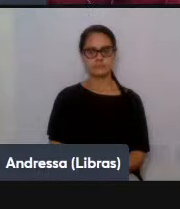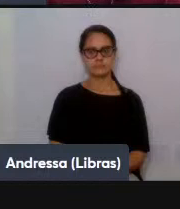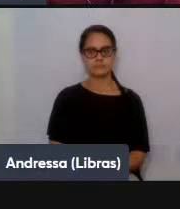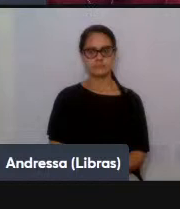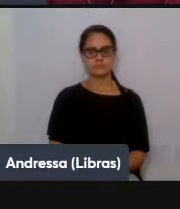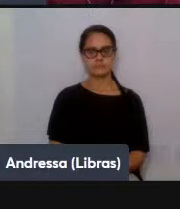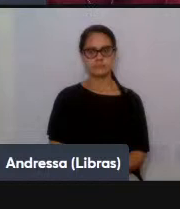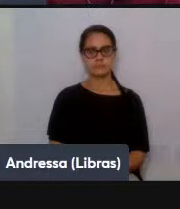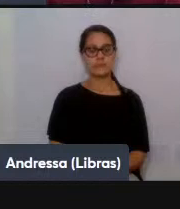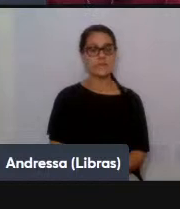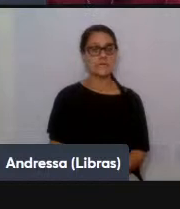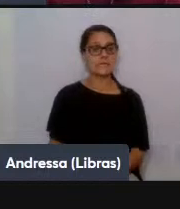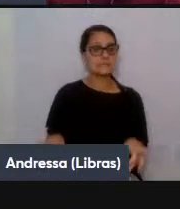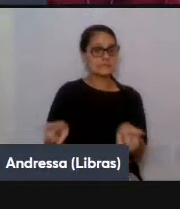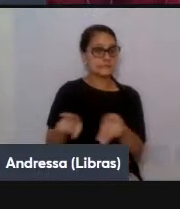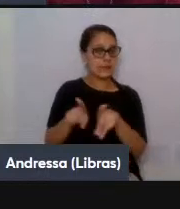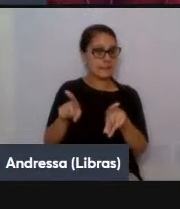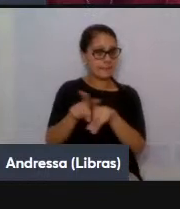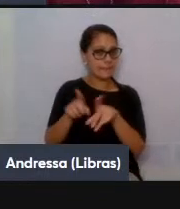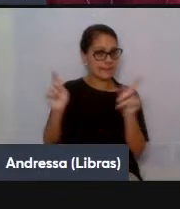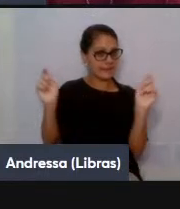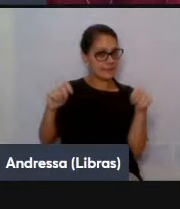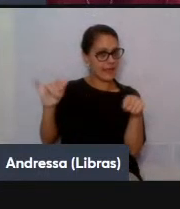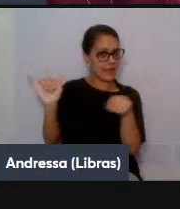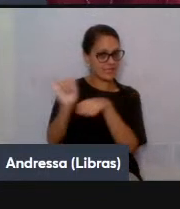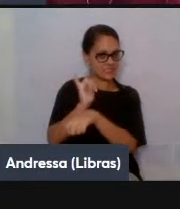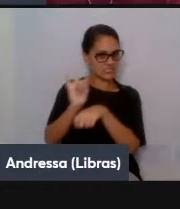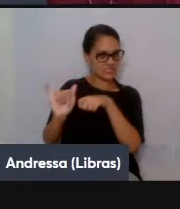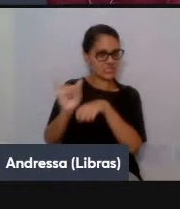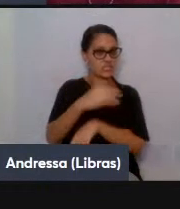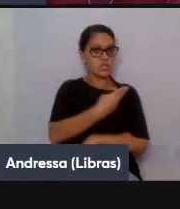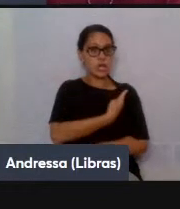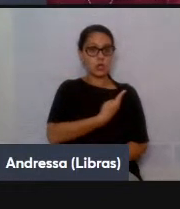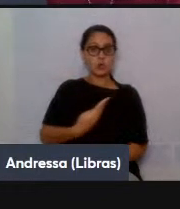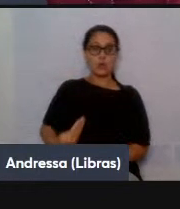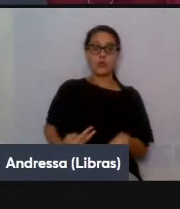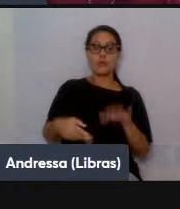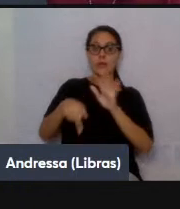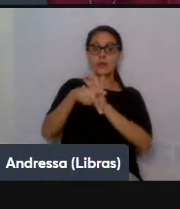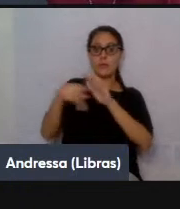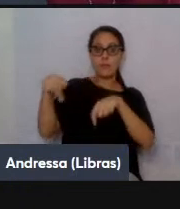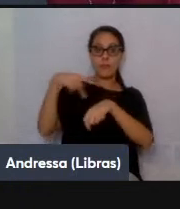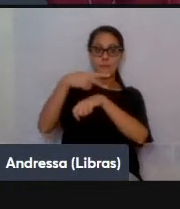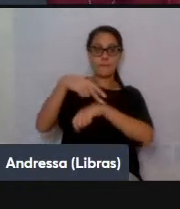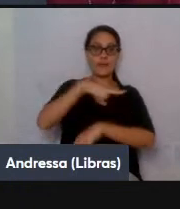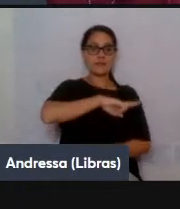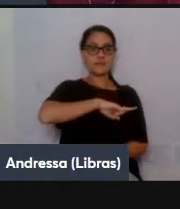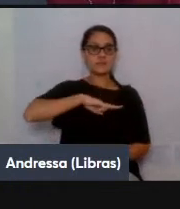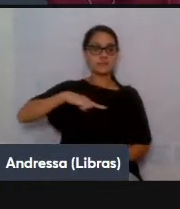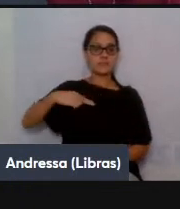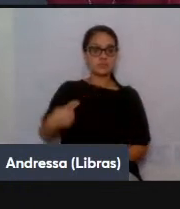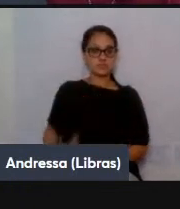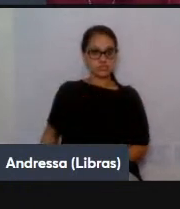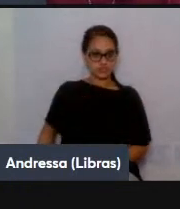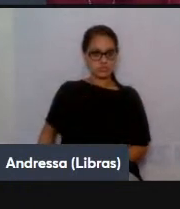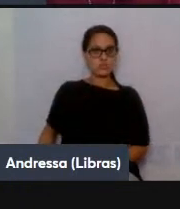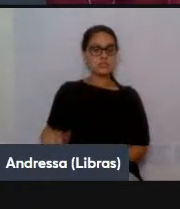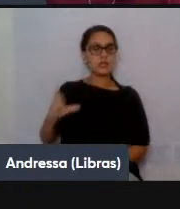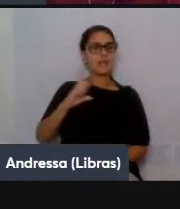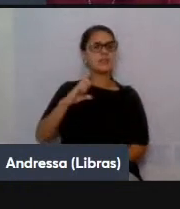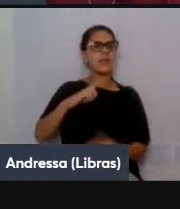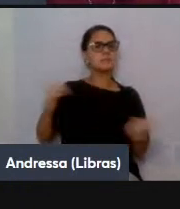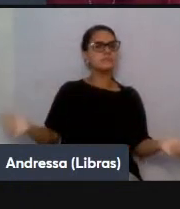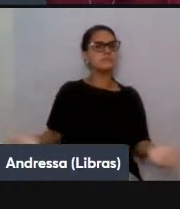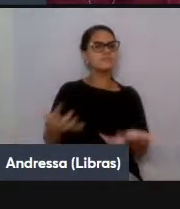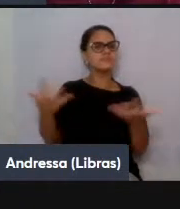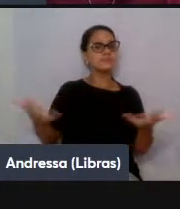Há também a estratégia do governo chinês, que tem investido muito em